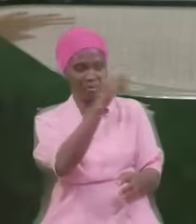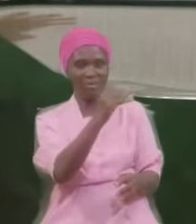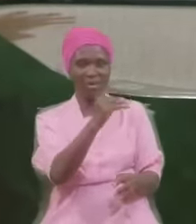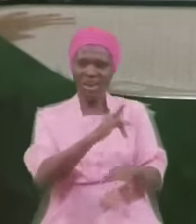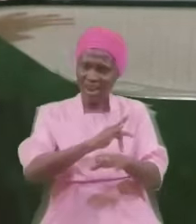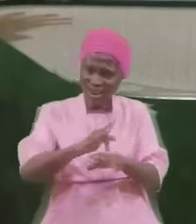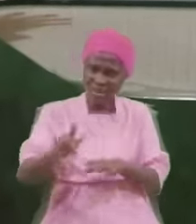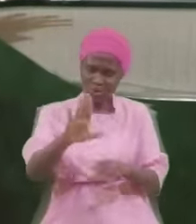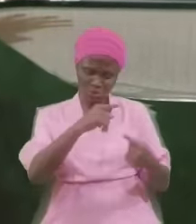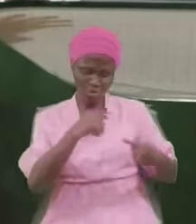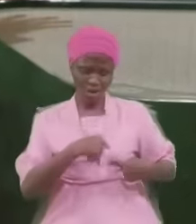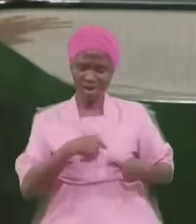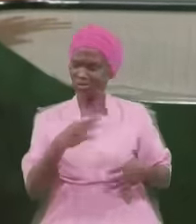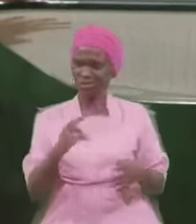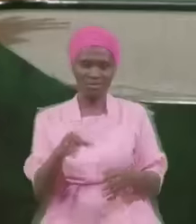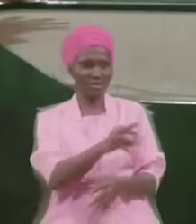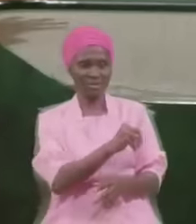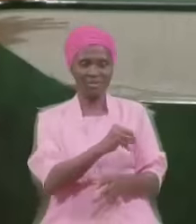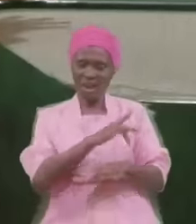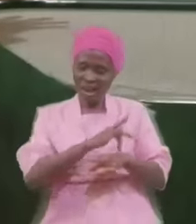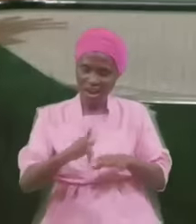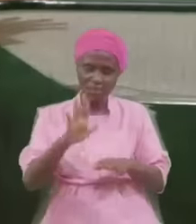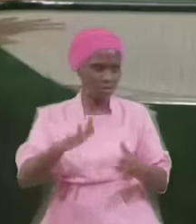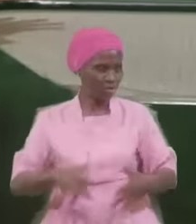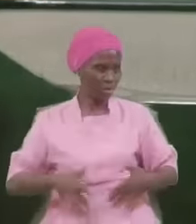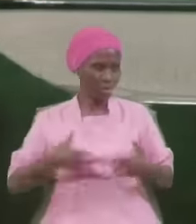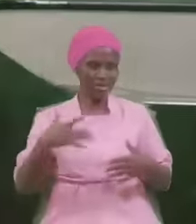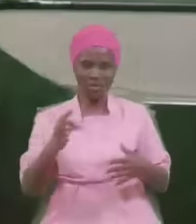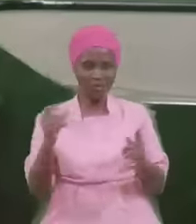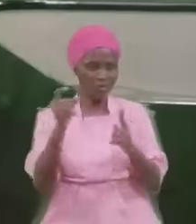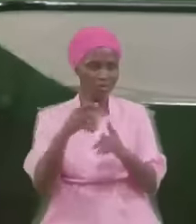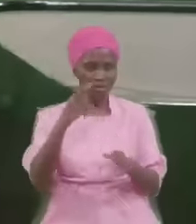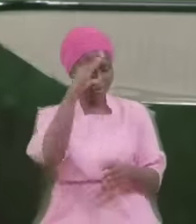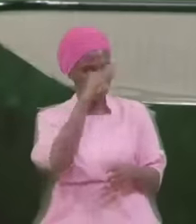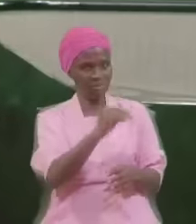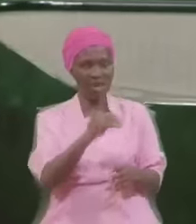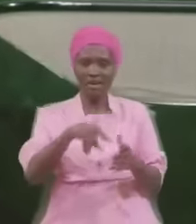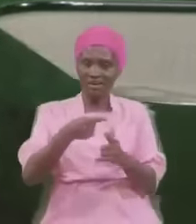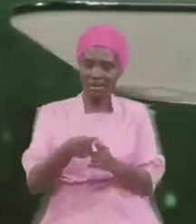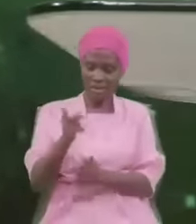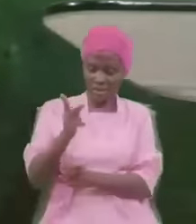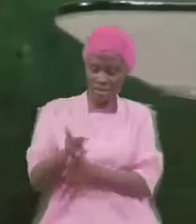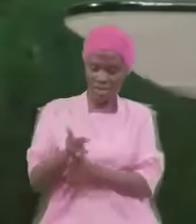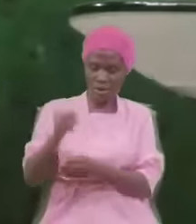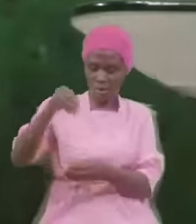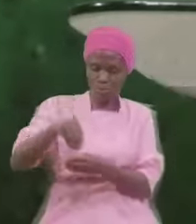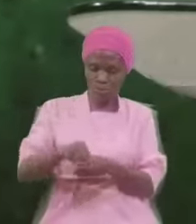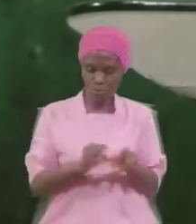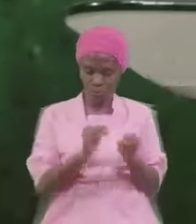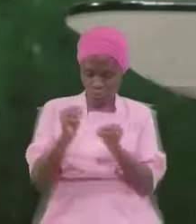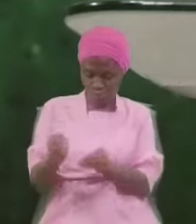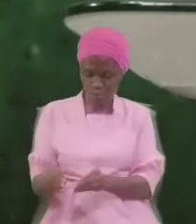your life, empty your mind of the words of men, and then store in your heart. Lay up